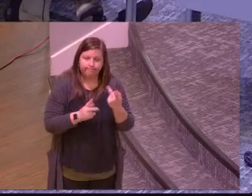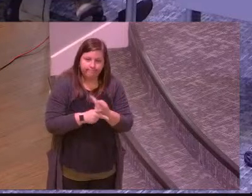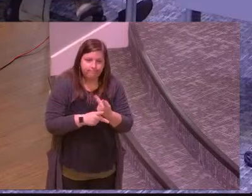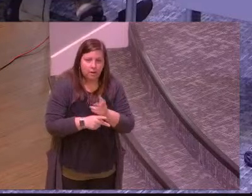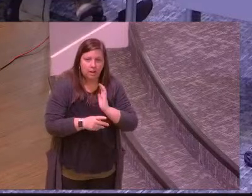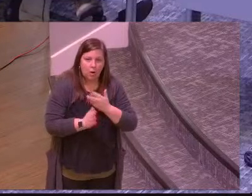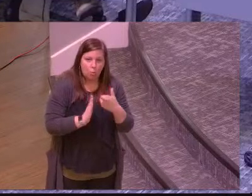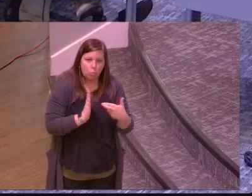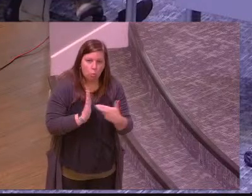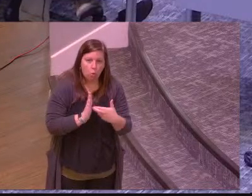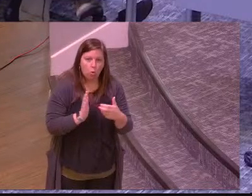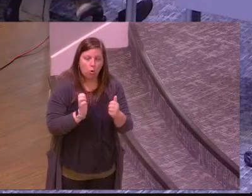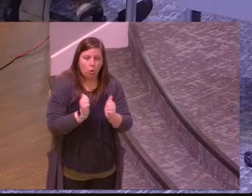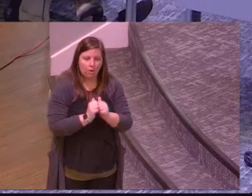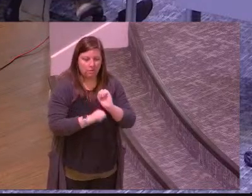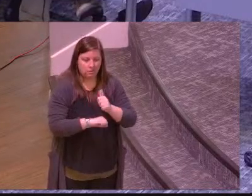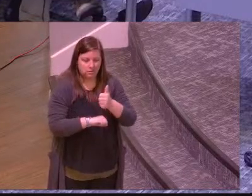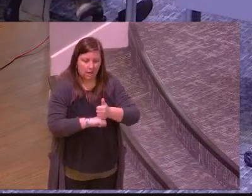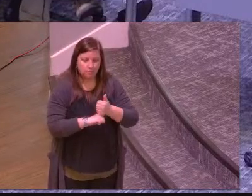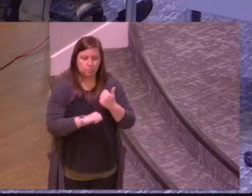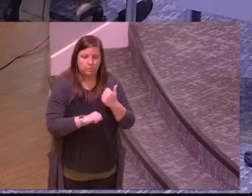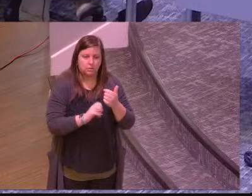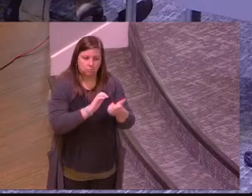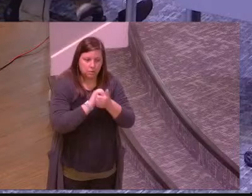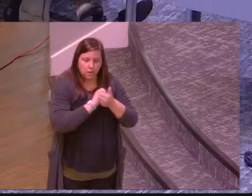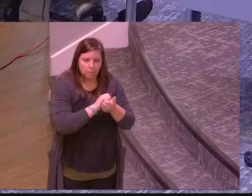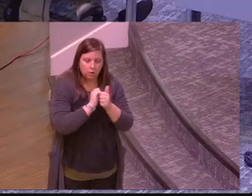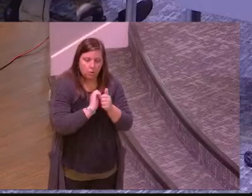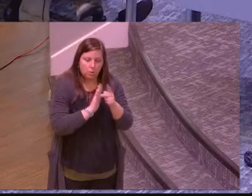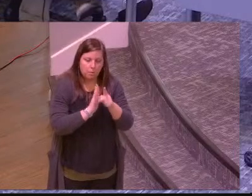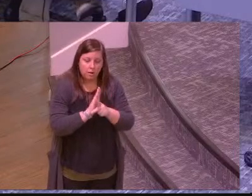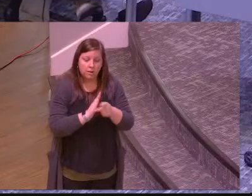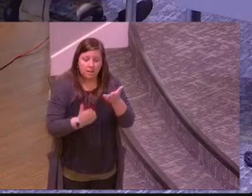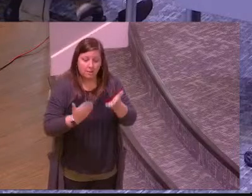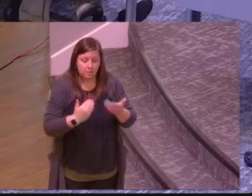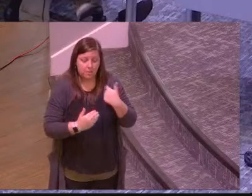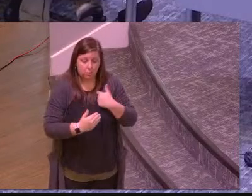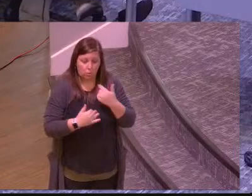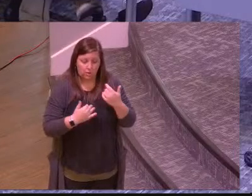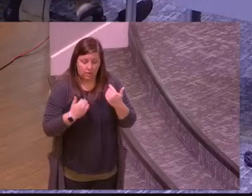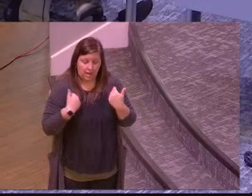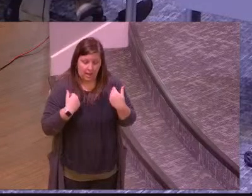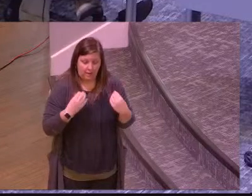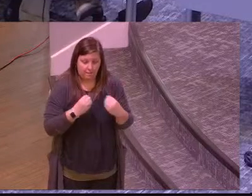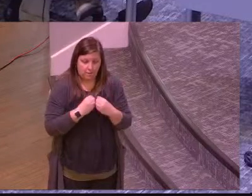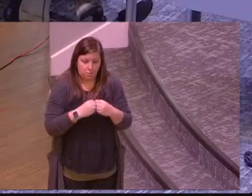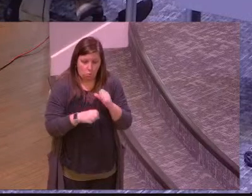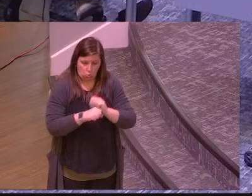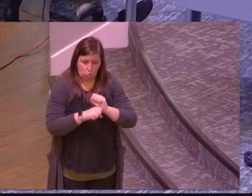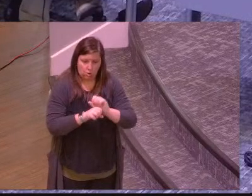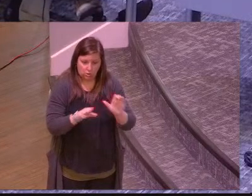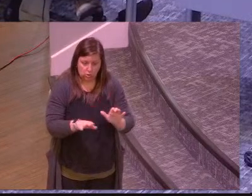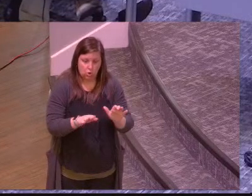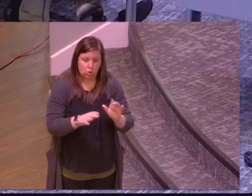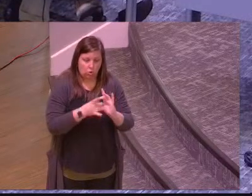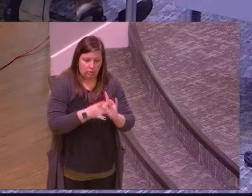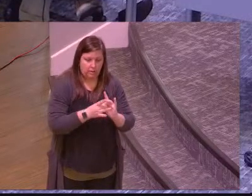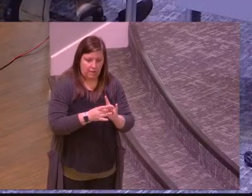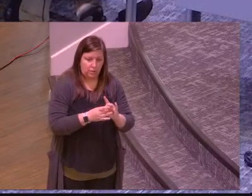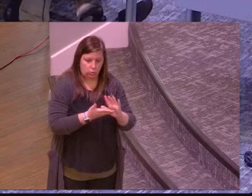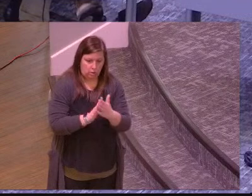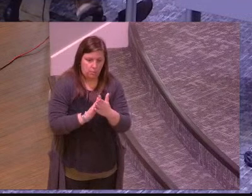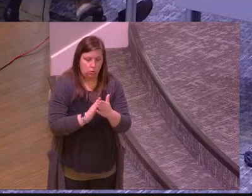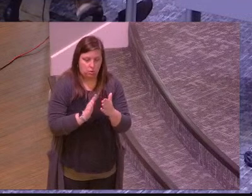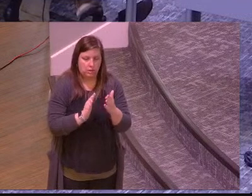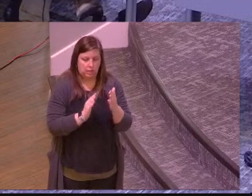some work to be done as it relates to the community. The Domain 3, I think